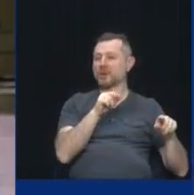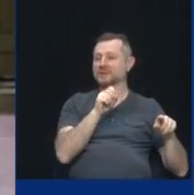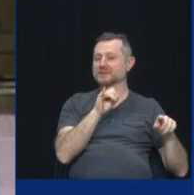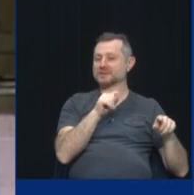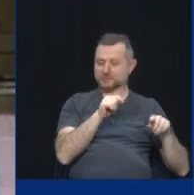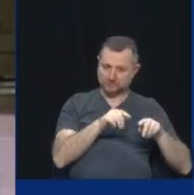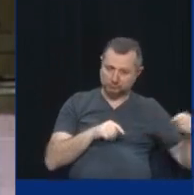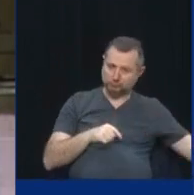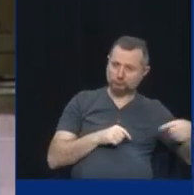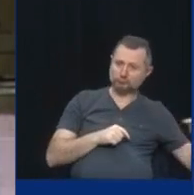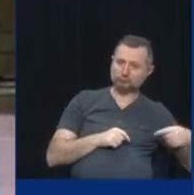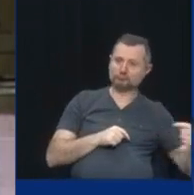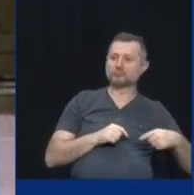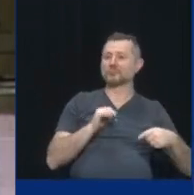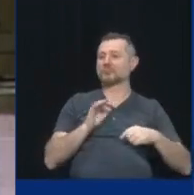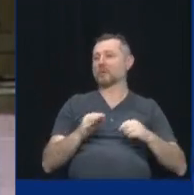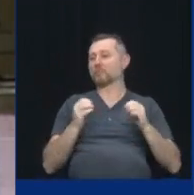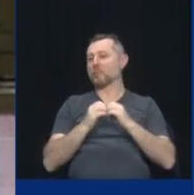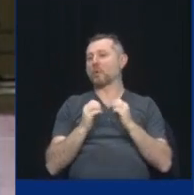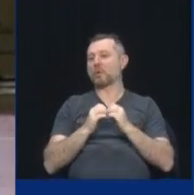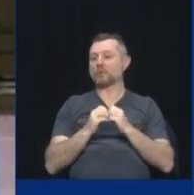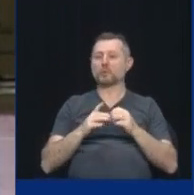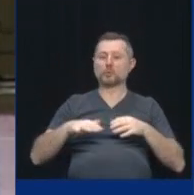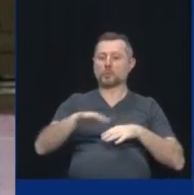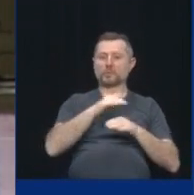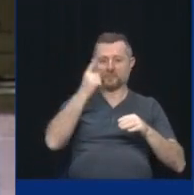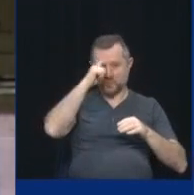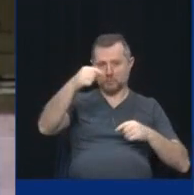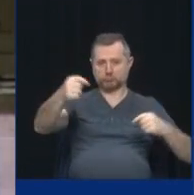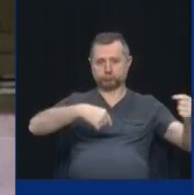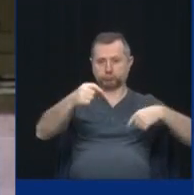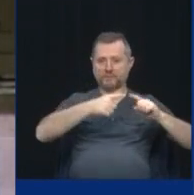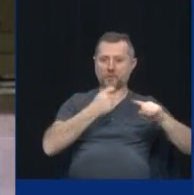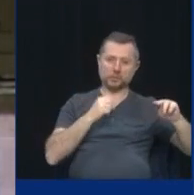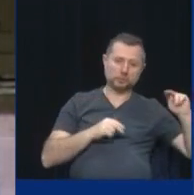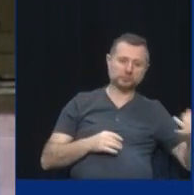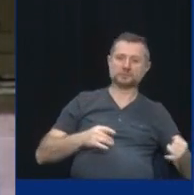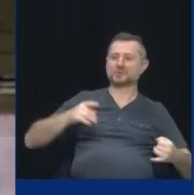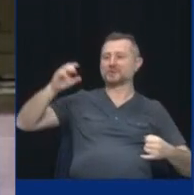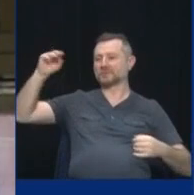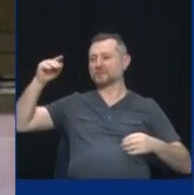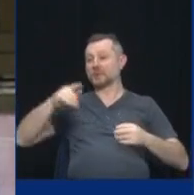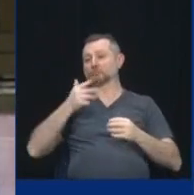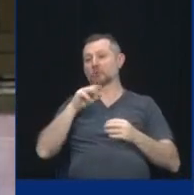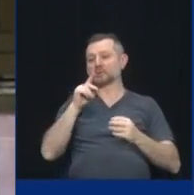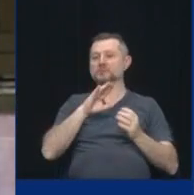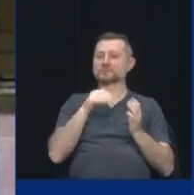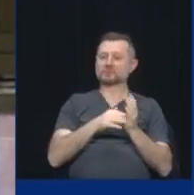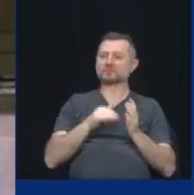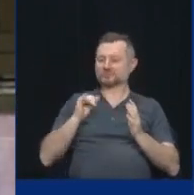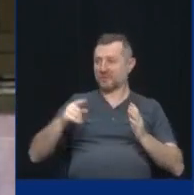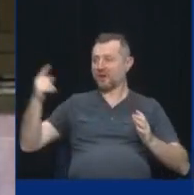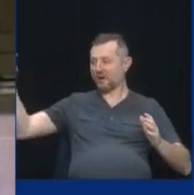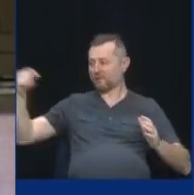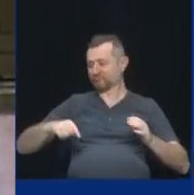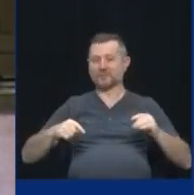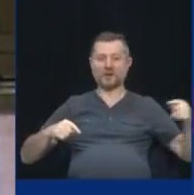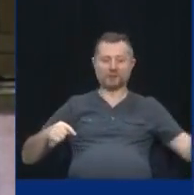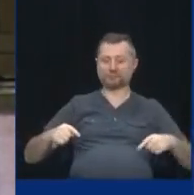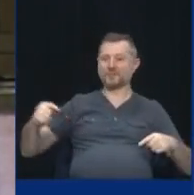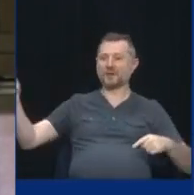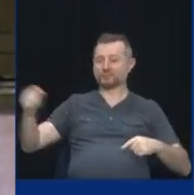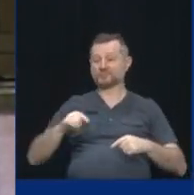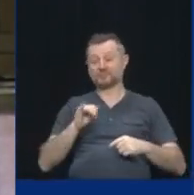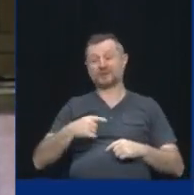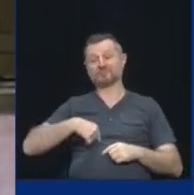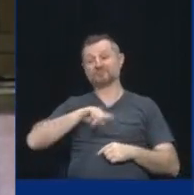Penn, as well as having an access point at Grand Central Station. And then what we